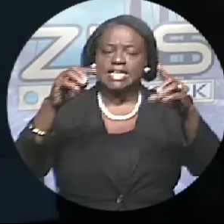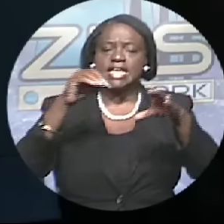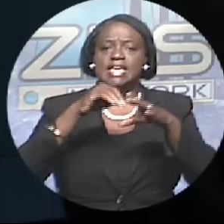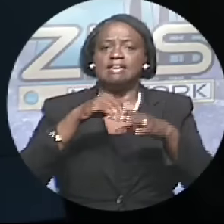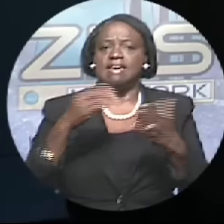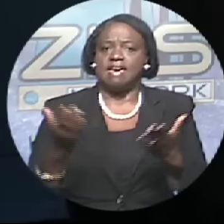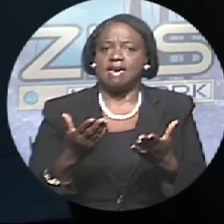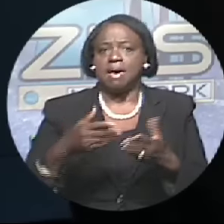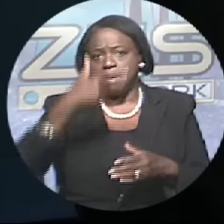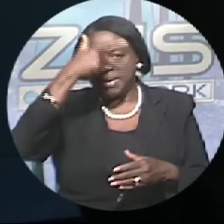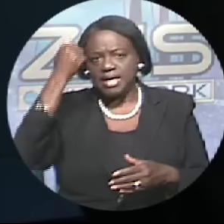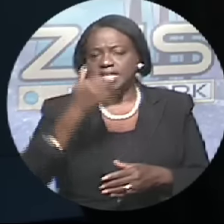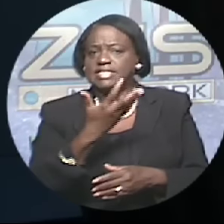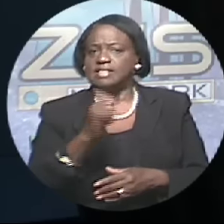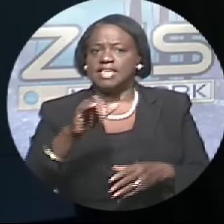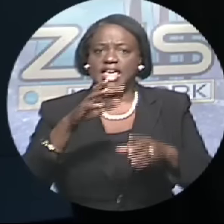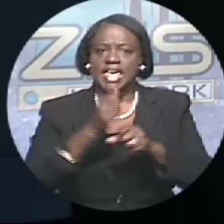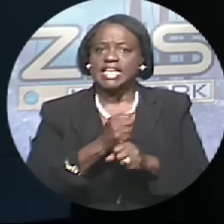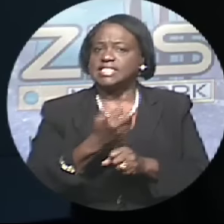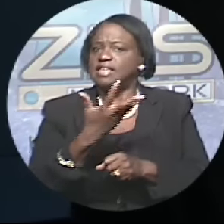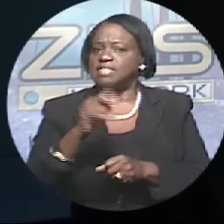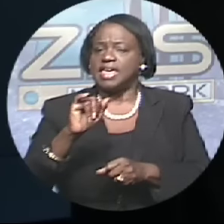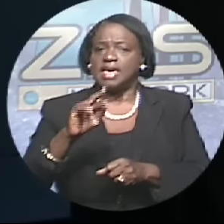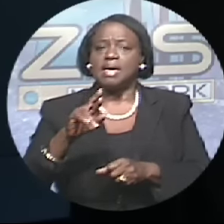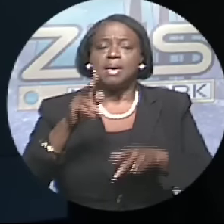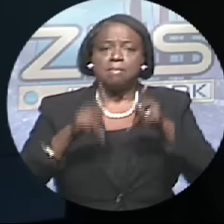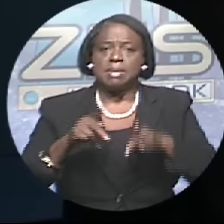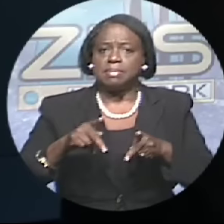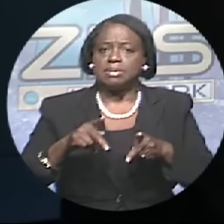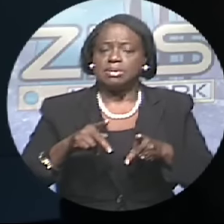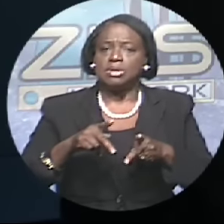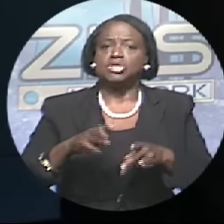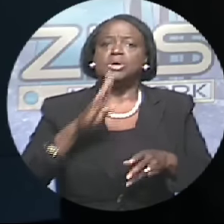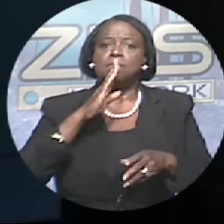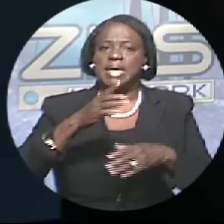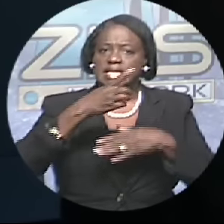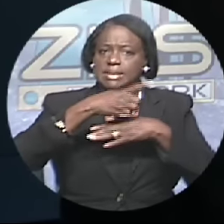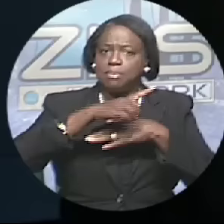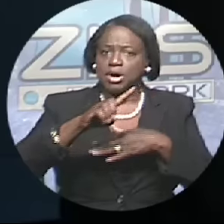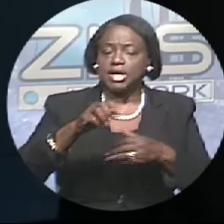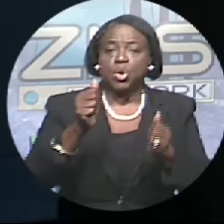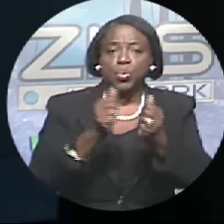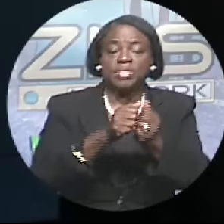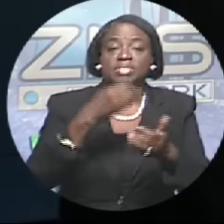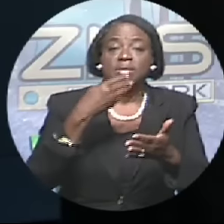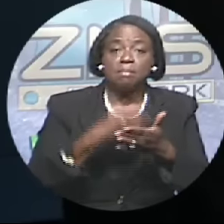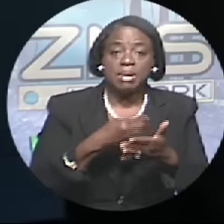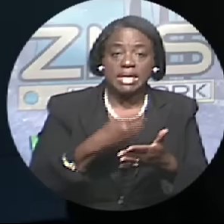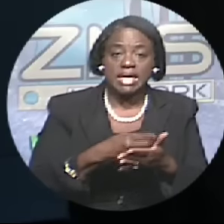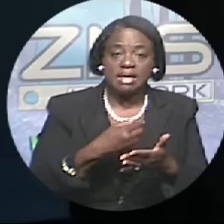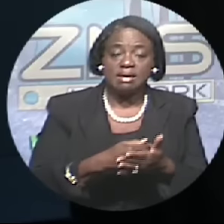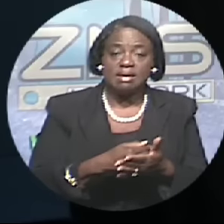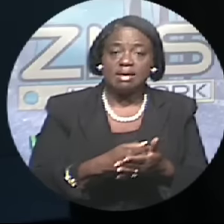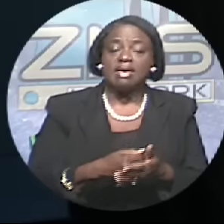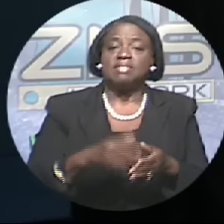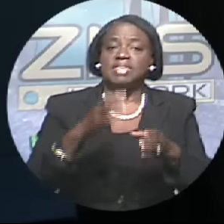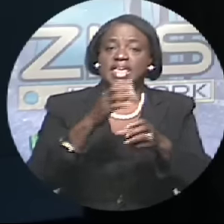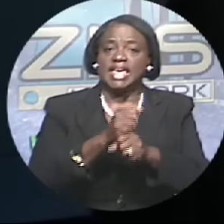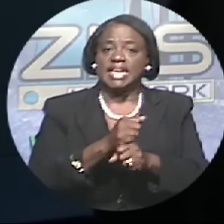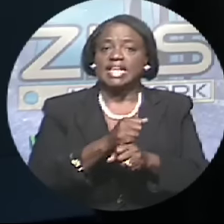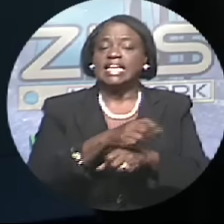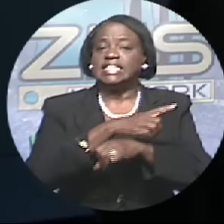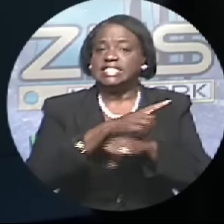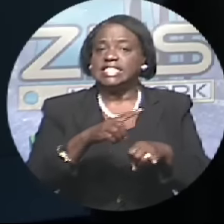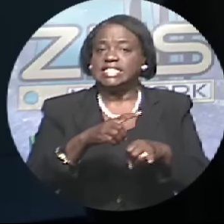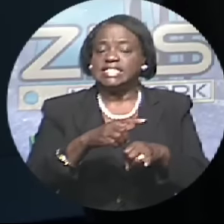proposition because they get their citizens to be deported with cash. They get disadvantaged people to